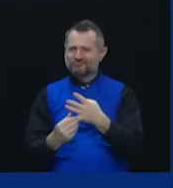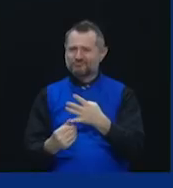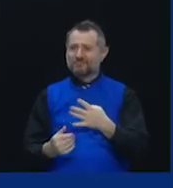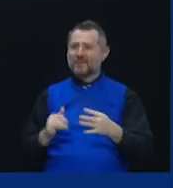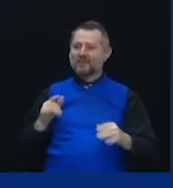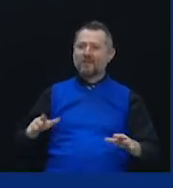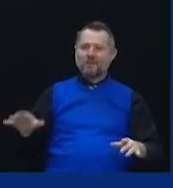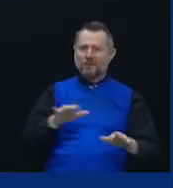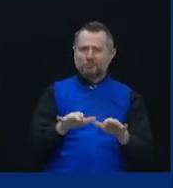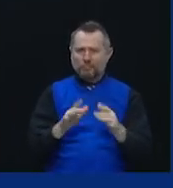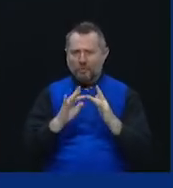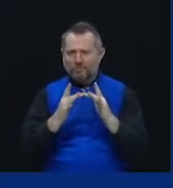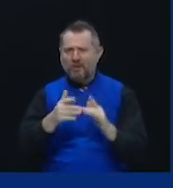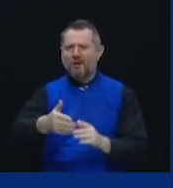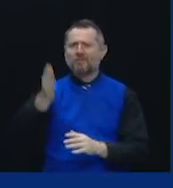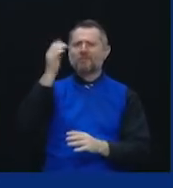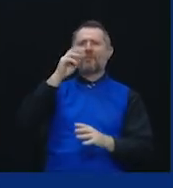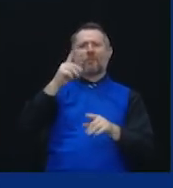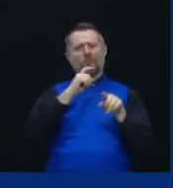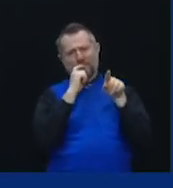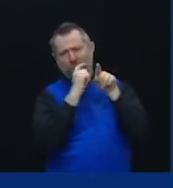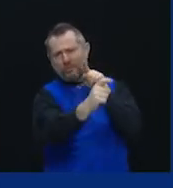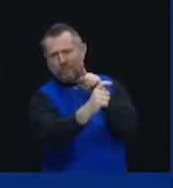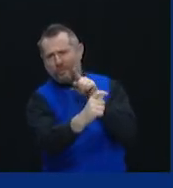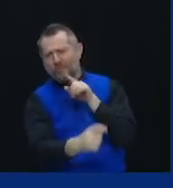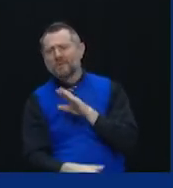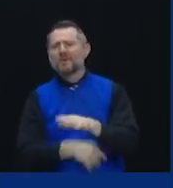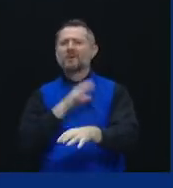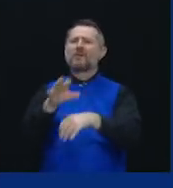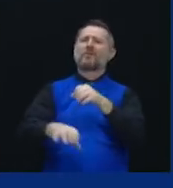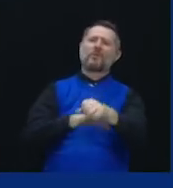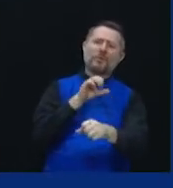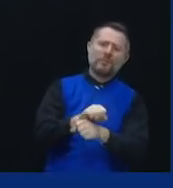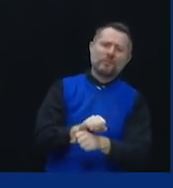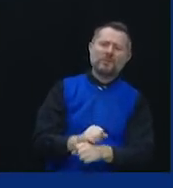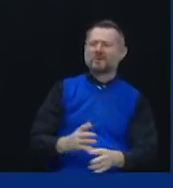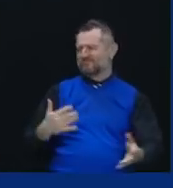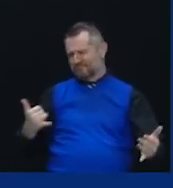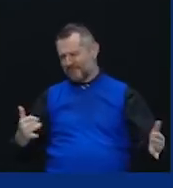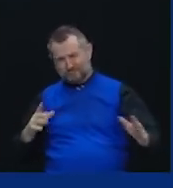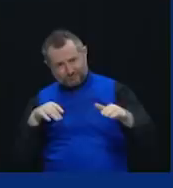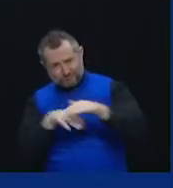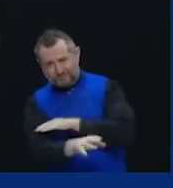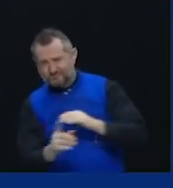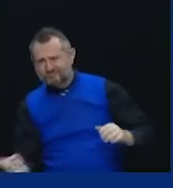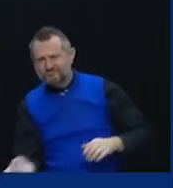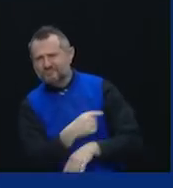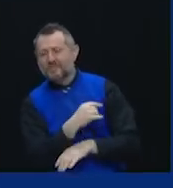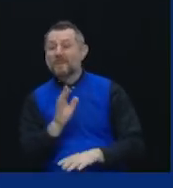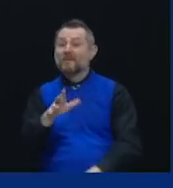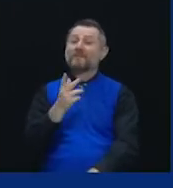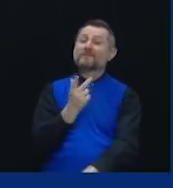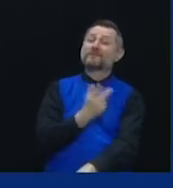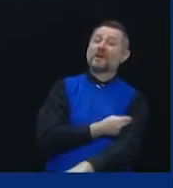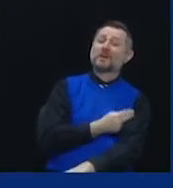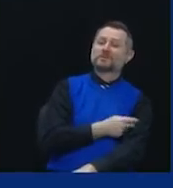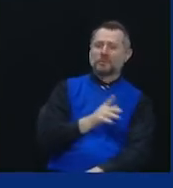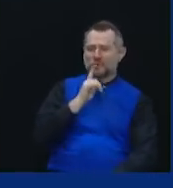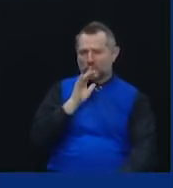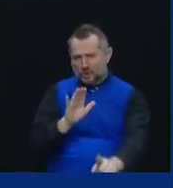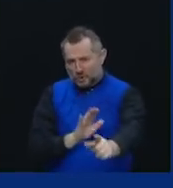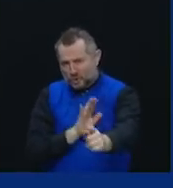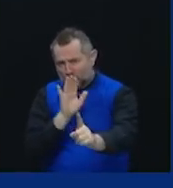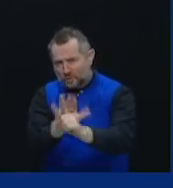call today, make your appointment, get your vaccination done. It is your duty.